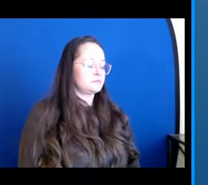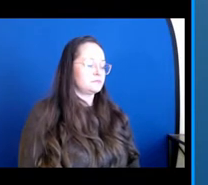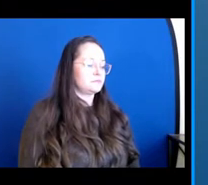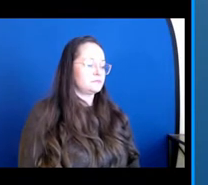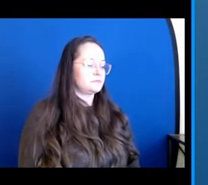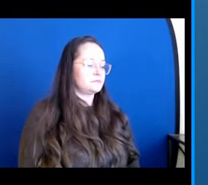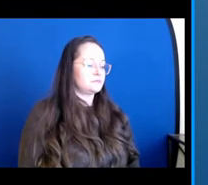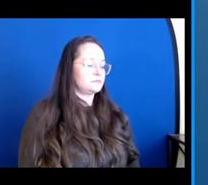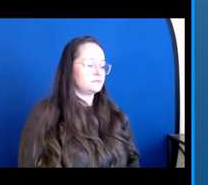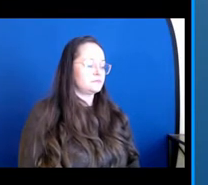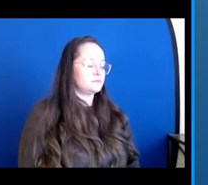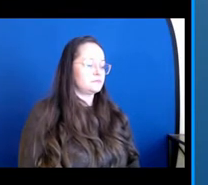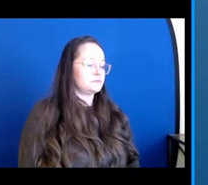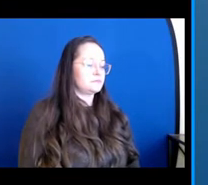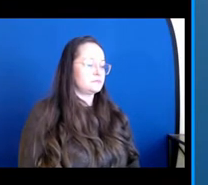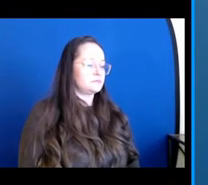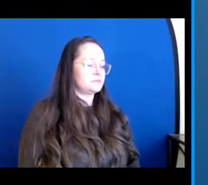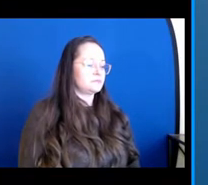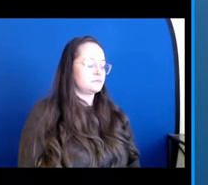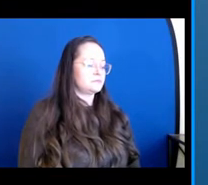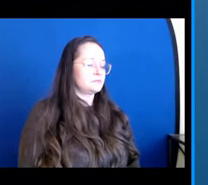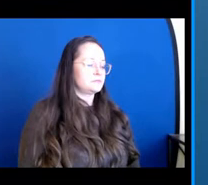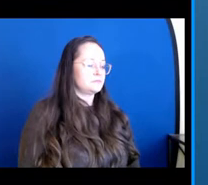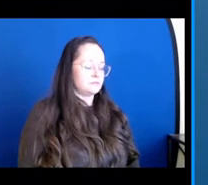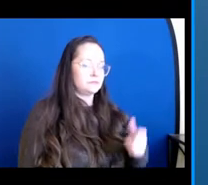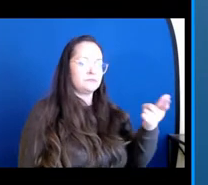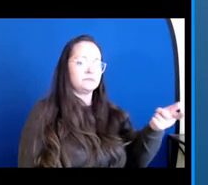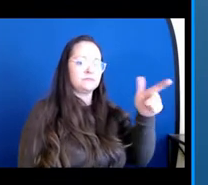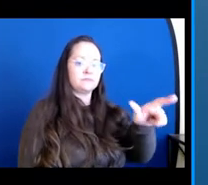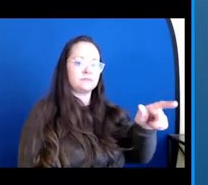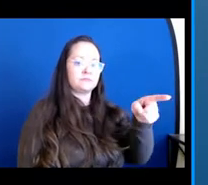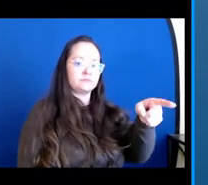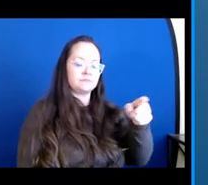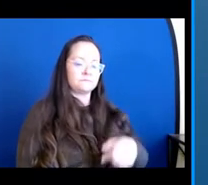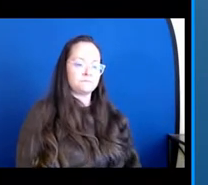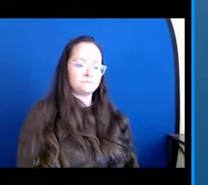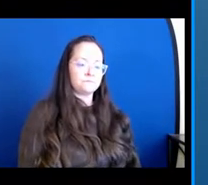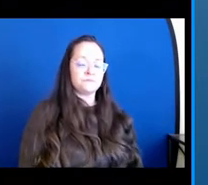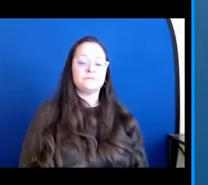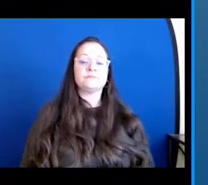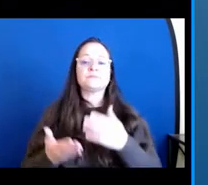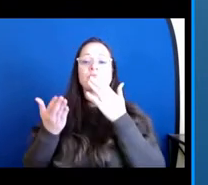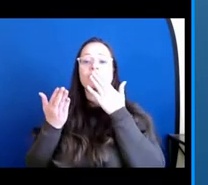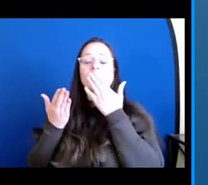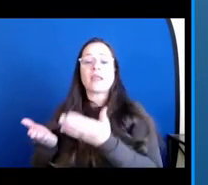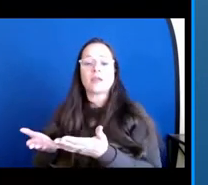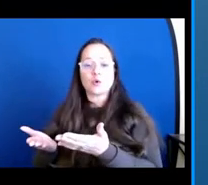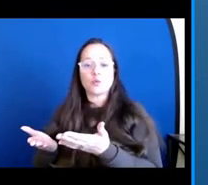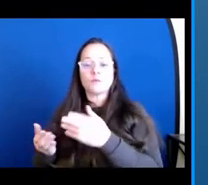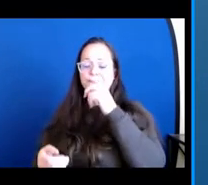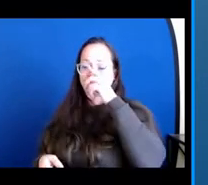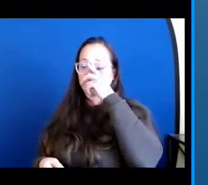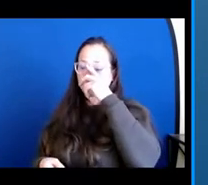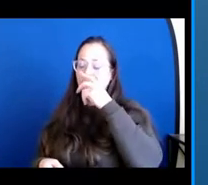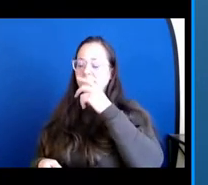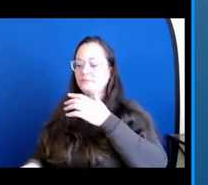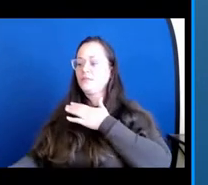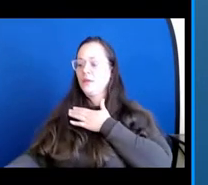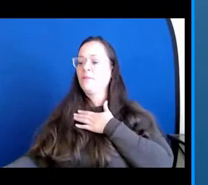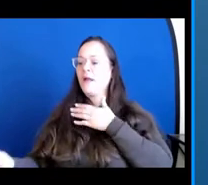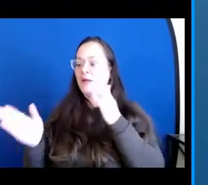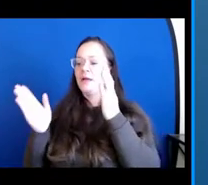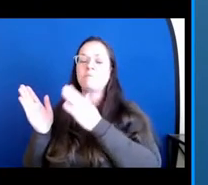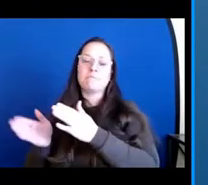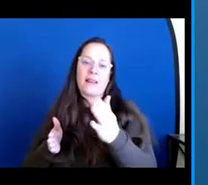okay Carol Fowler thank you I you know my my plan